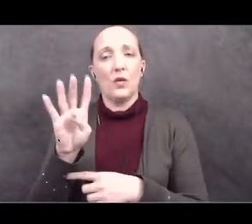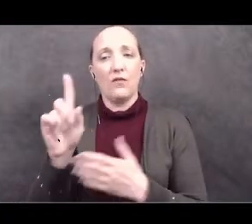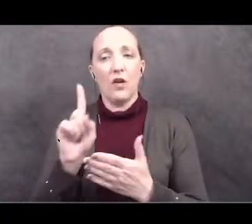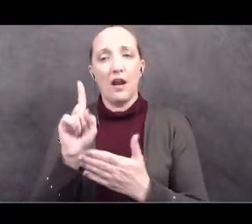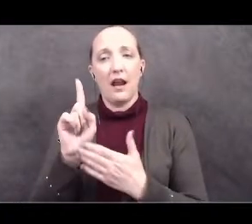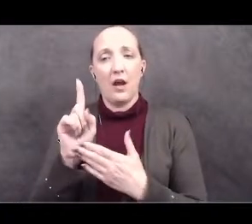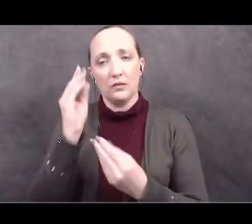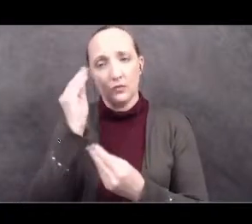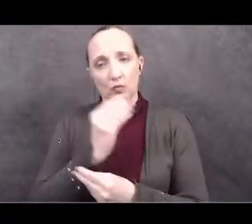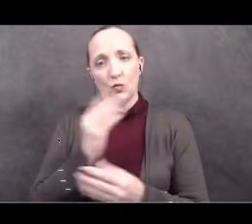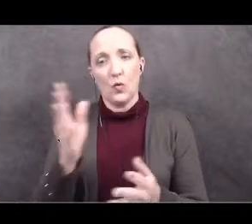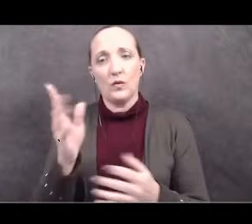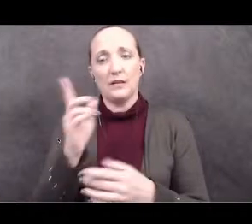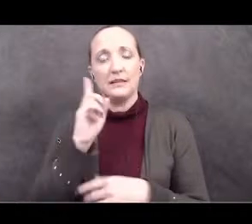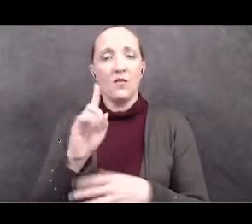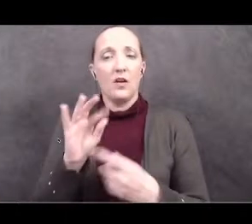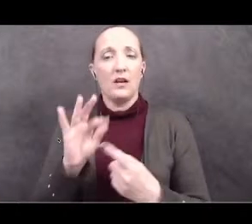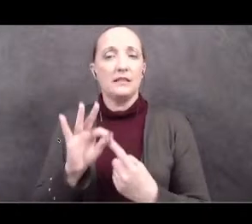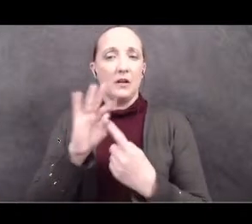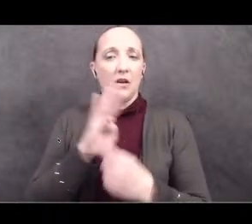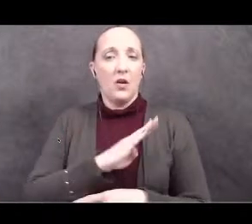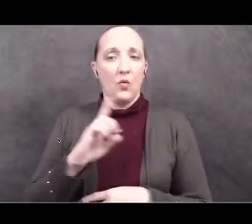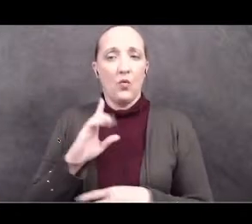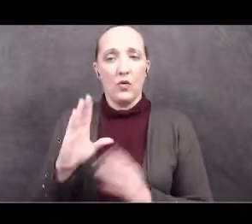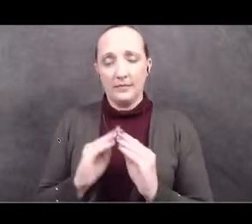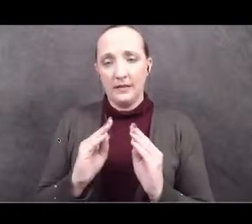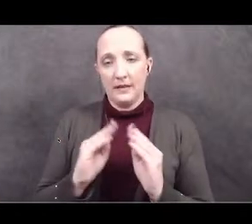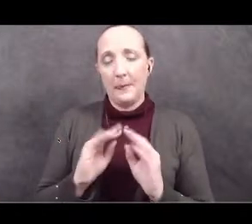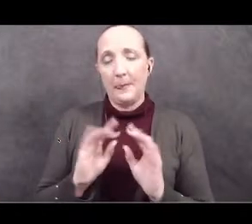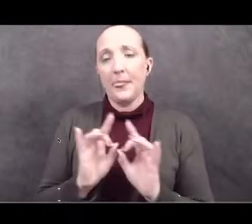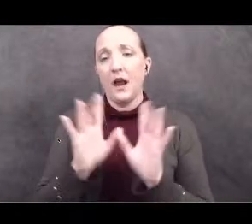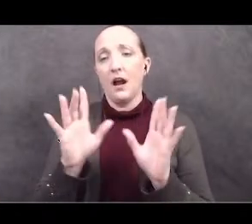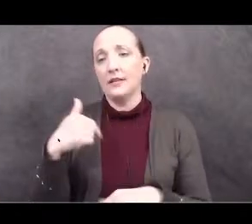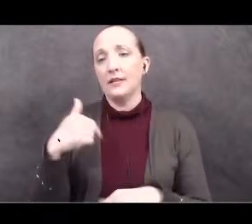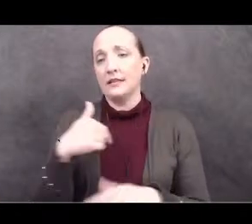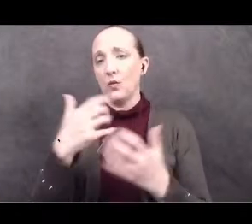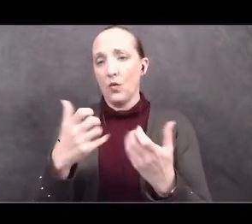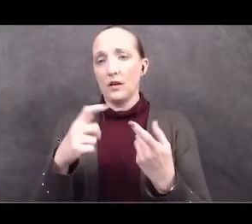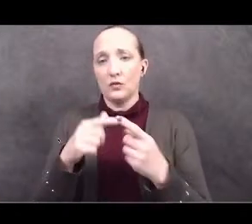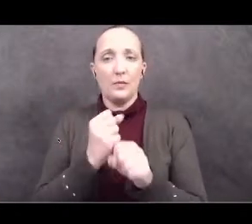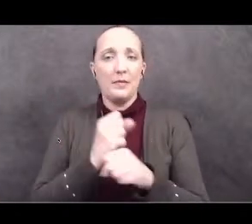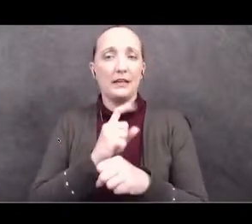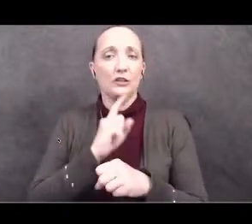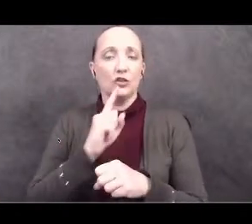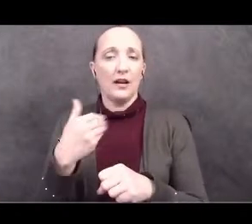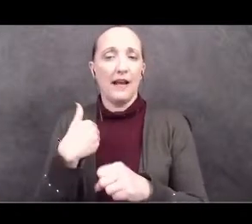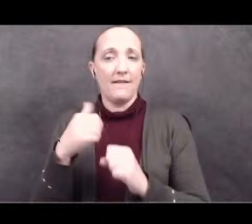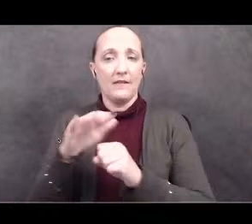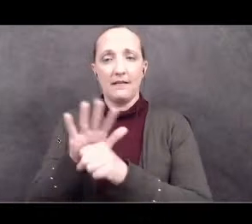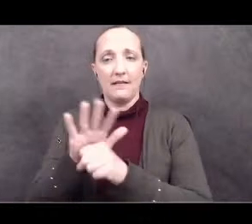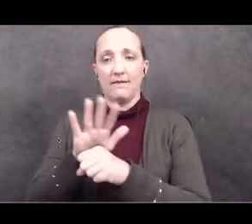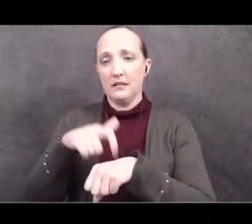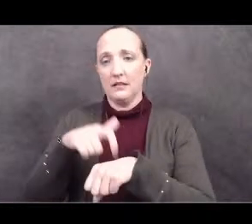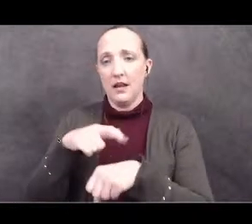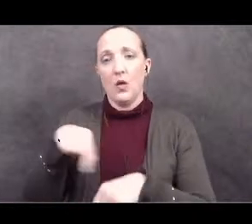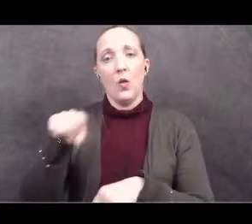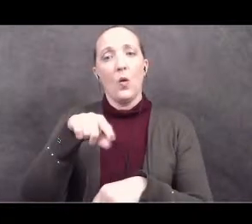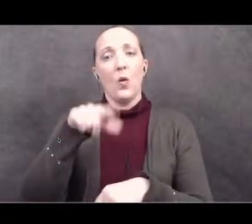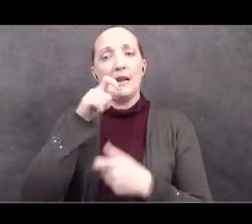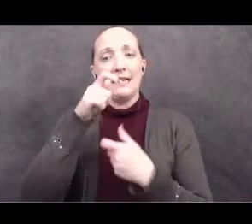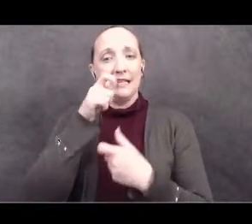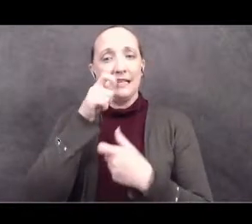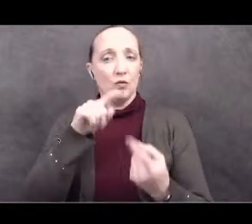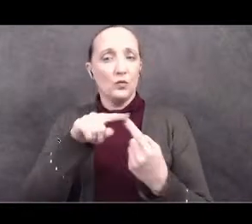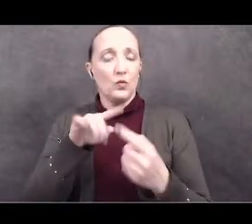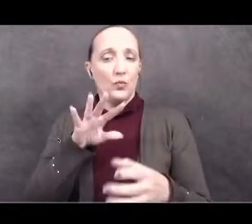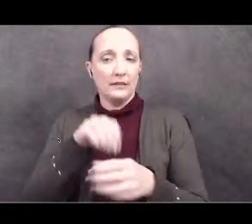turn a meeting around fairly quickly obviously uh we want to make sure that we uh notice it so everyone that is interested in participating ating and